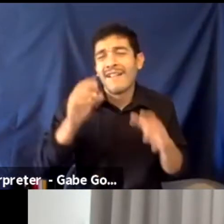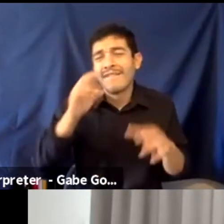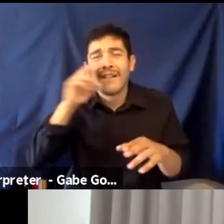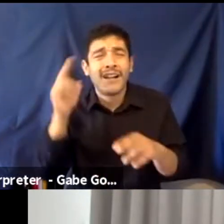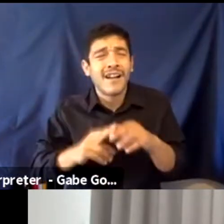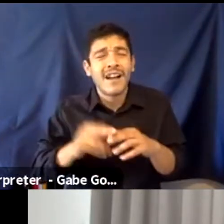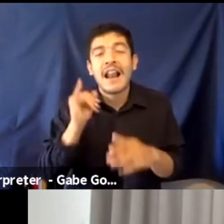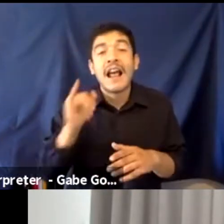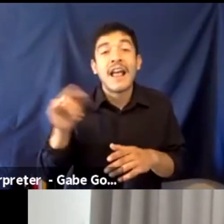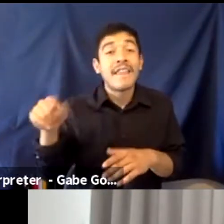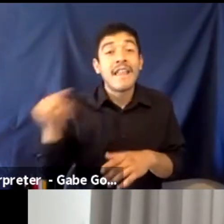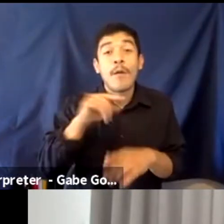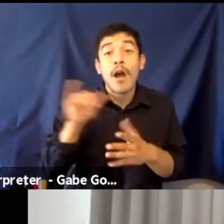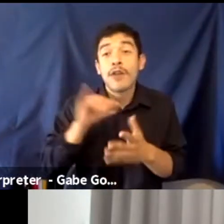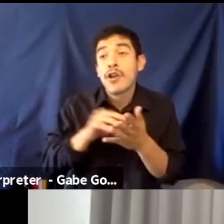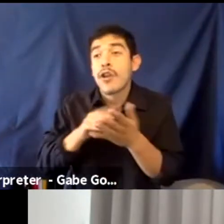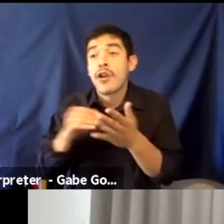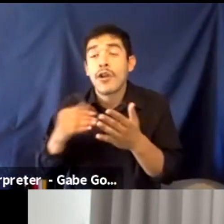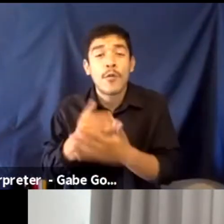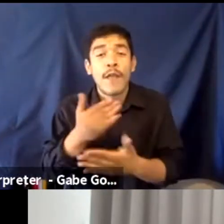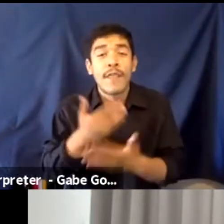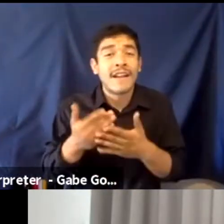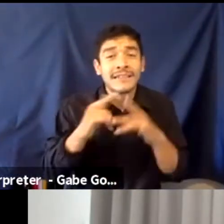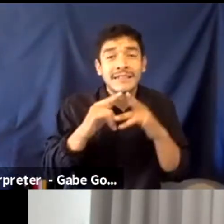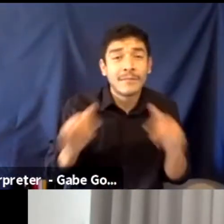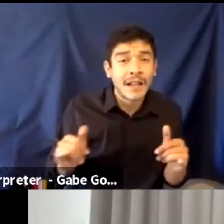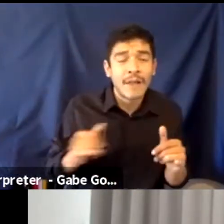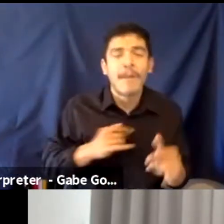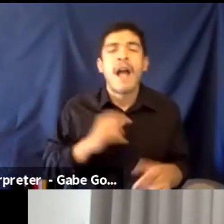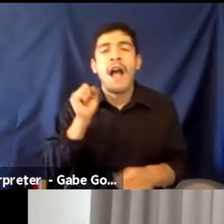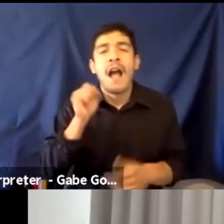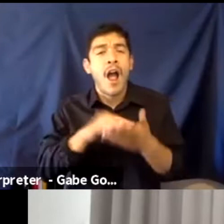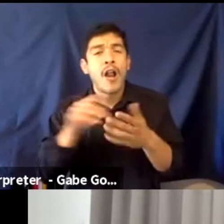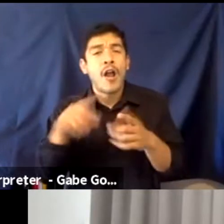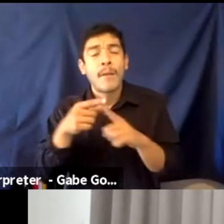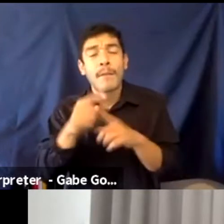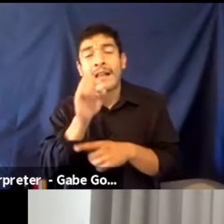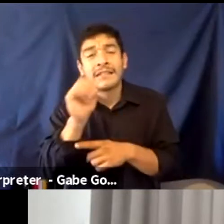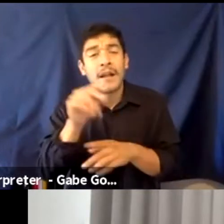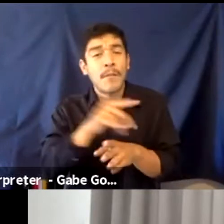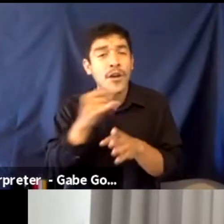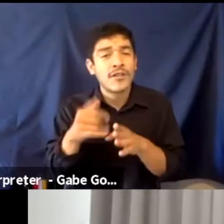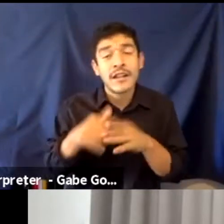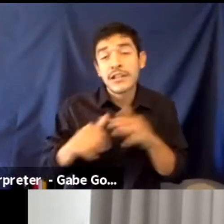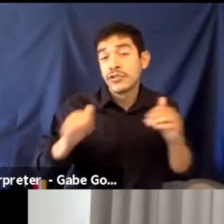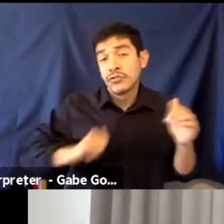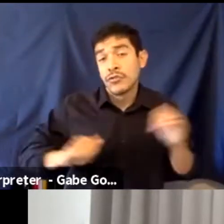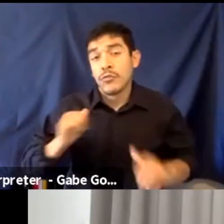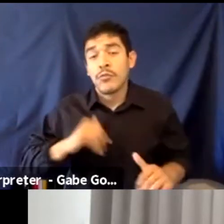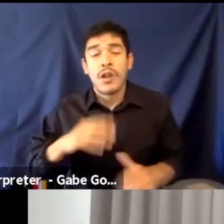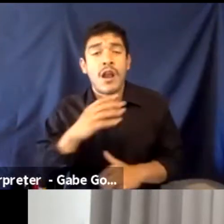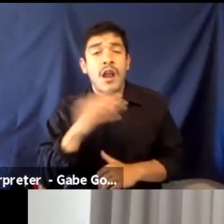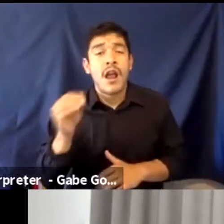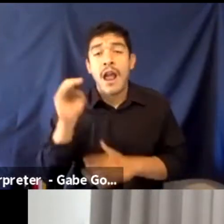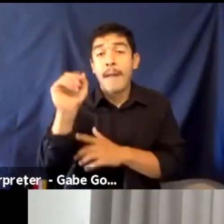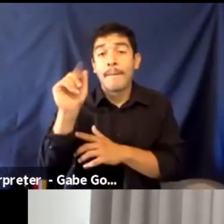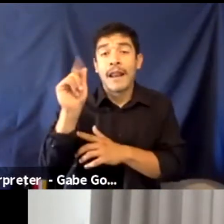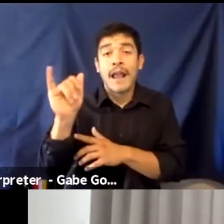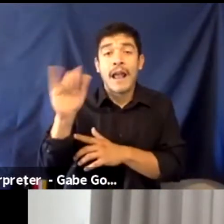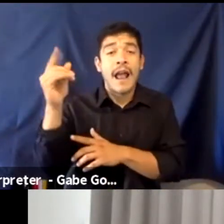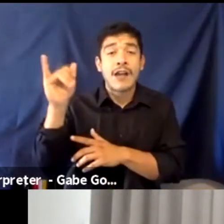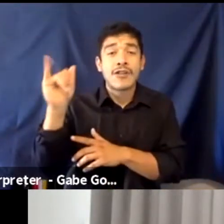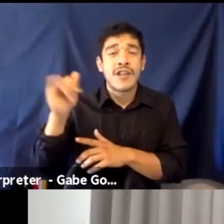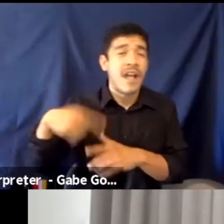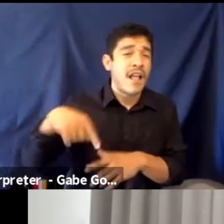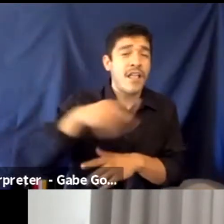the fact that we got to learn new things. We got to learn about the STEM projects that we were doing in the show, and Malachai and Gia and I,